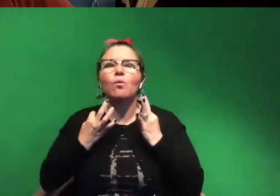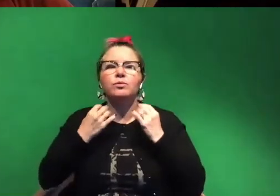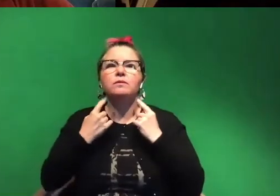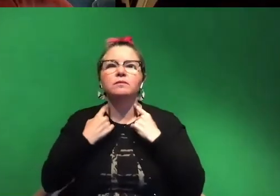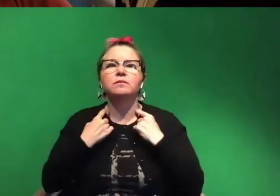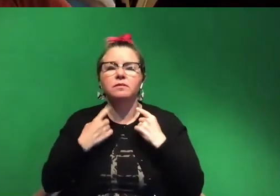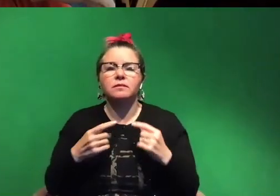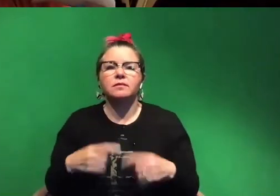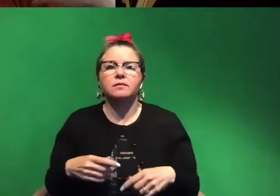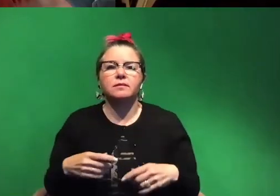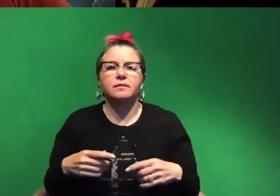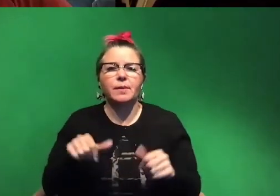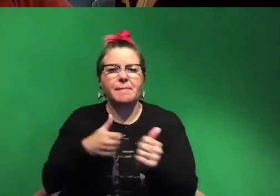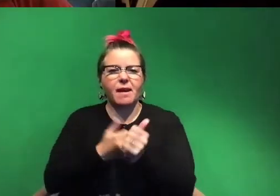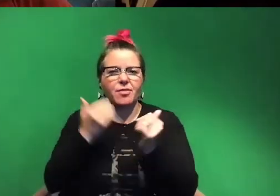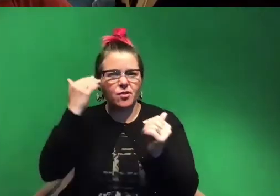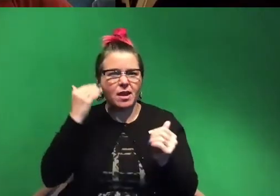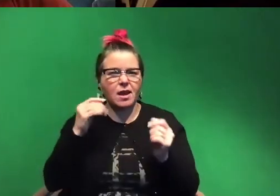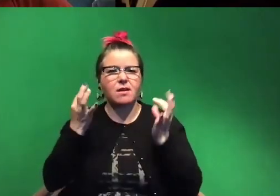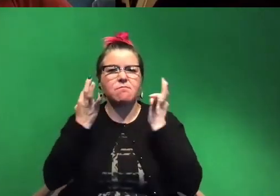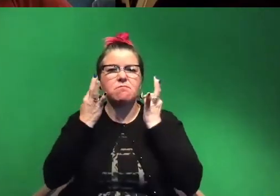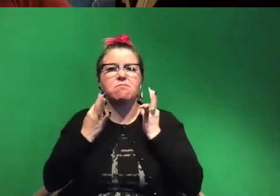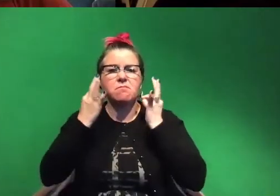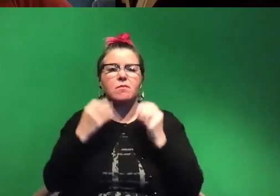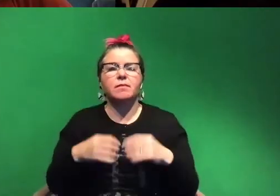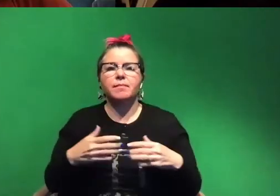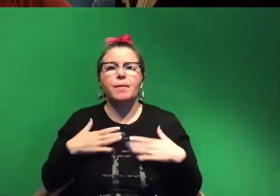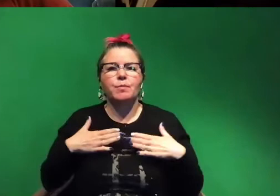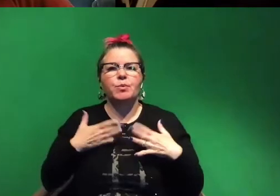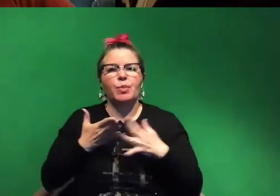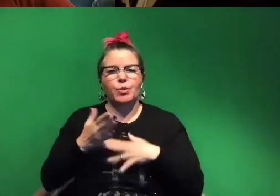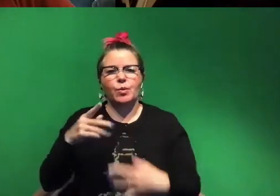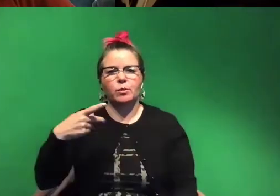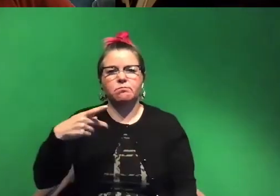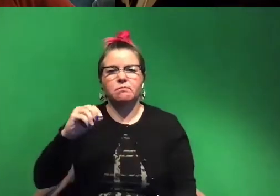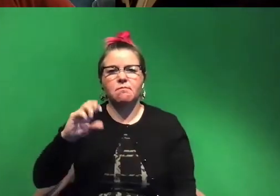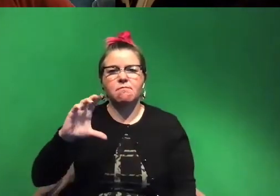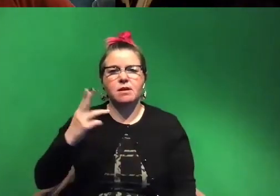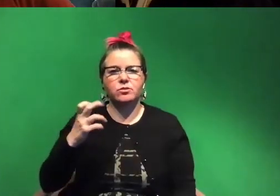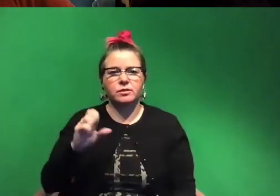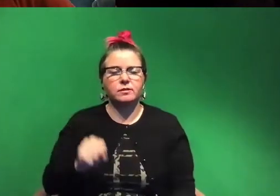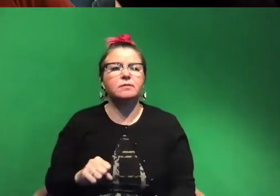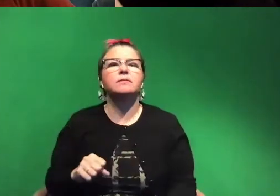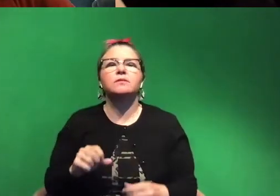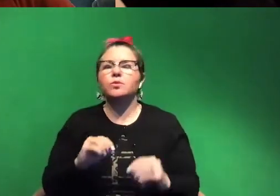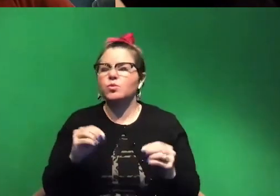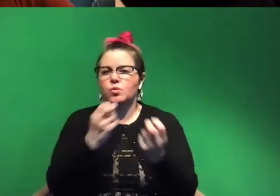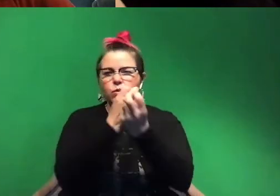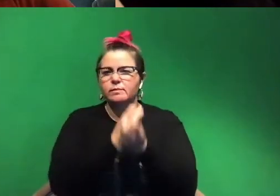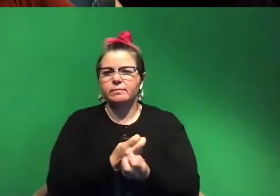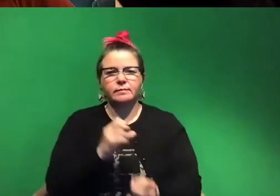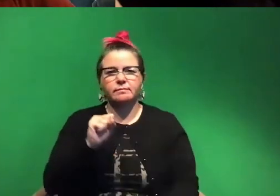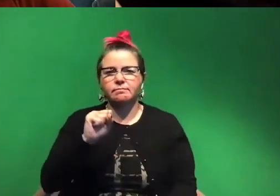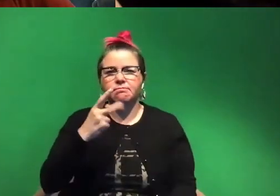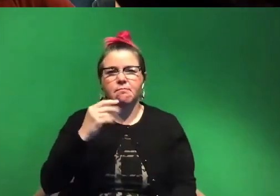of just behind their head. And they breathe through these pouches. And they don't have a spine, getting back to that question as